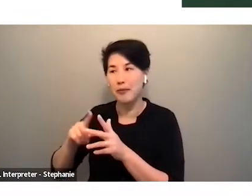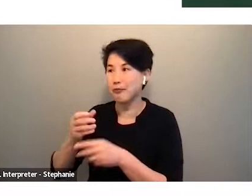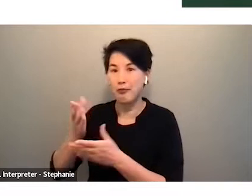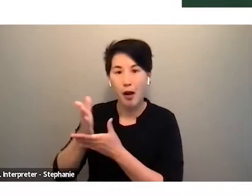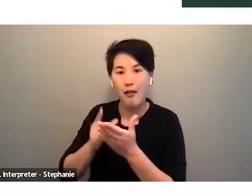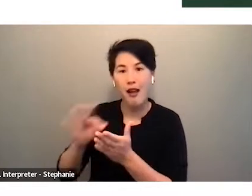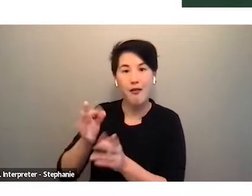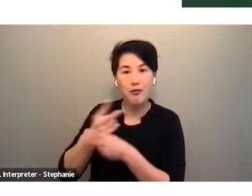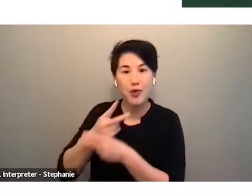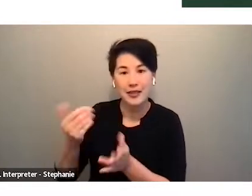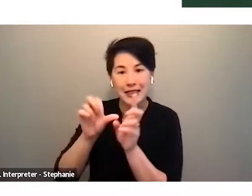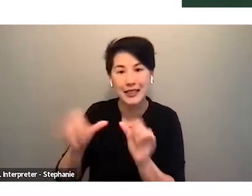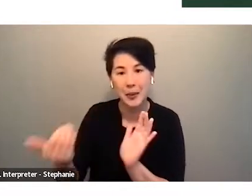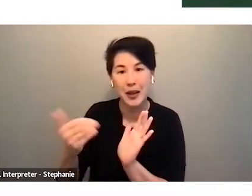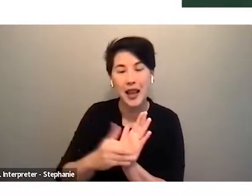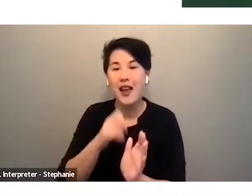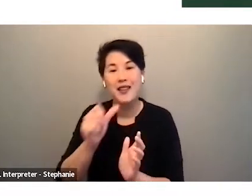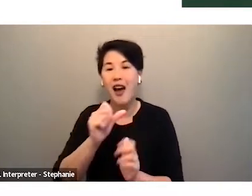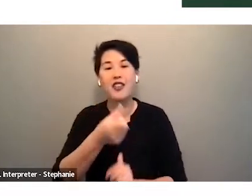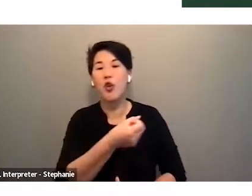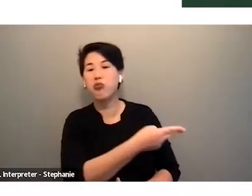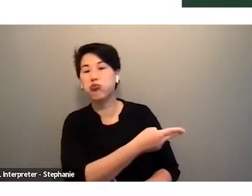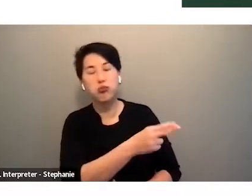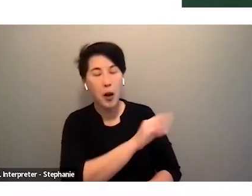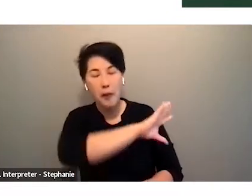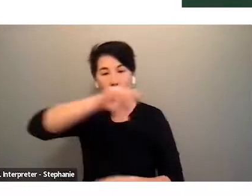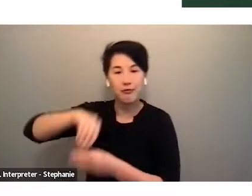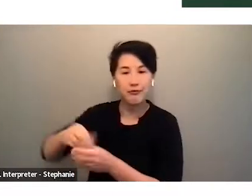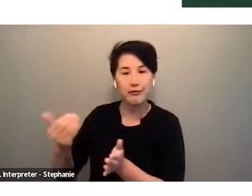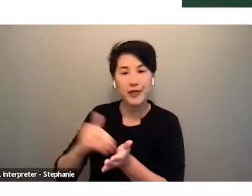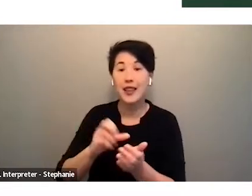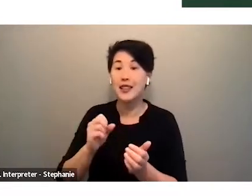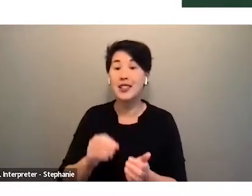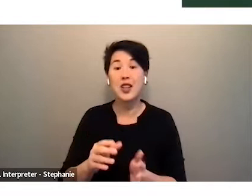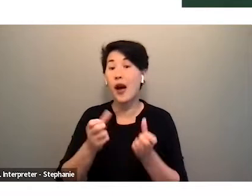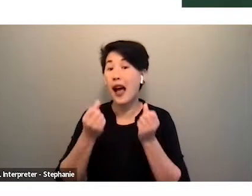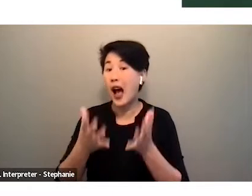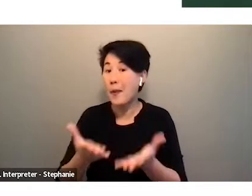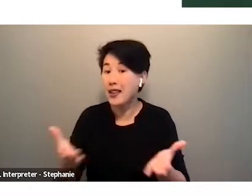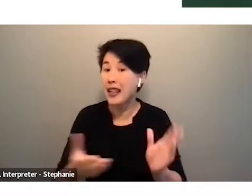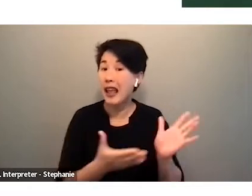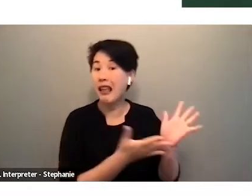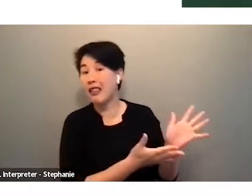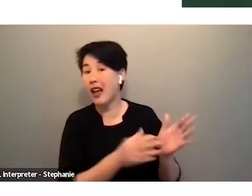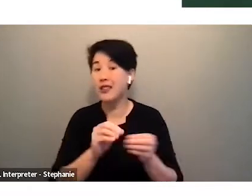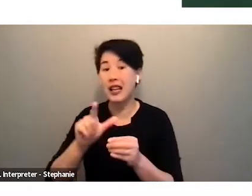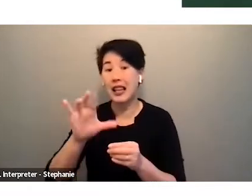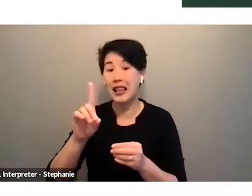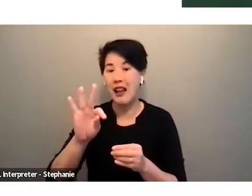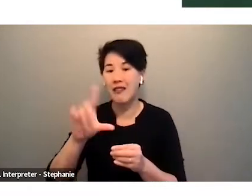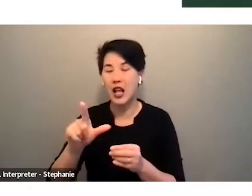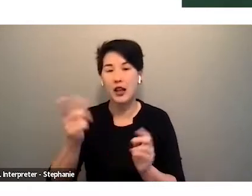of the production system rather than an afterthought, which minimizes the amount of debris that winds up in a landfill. So